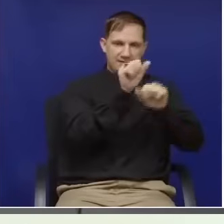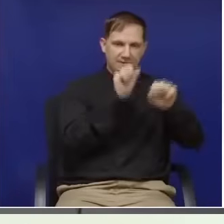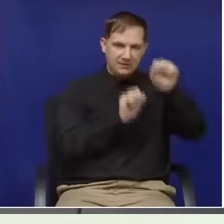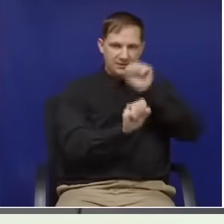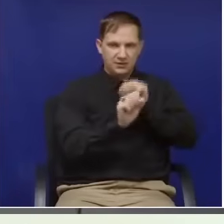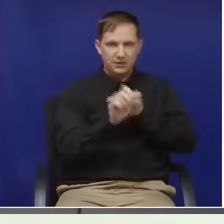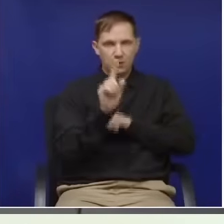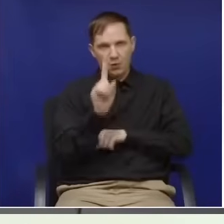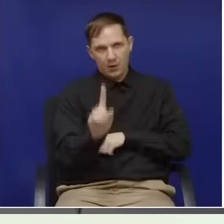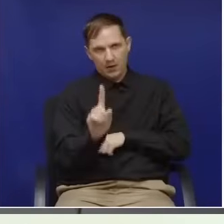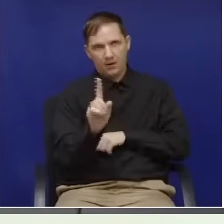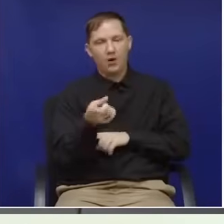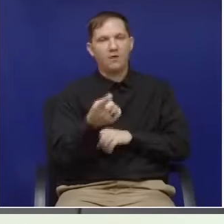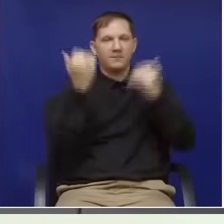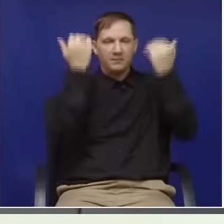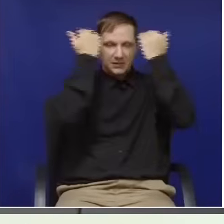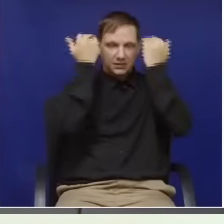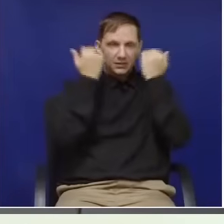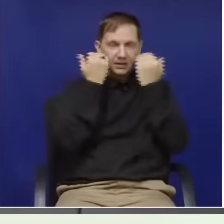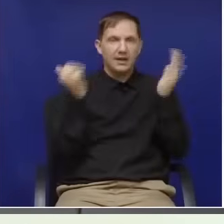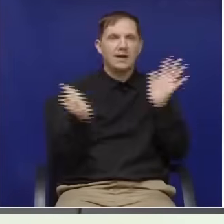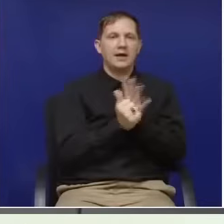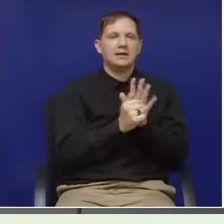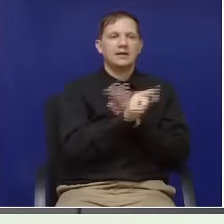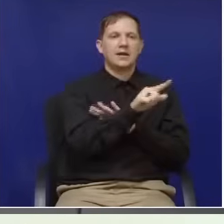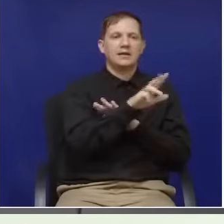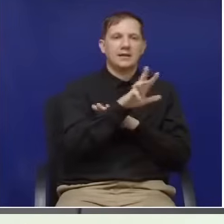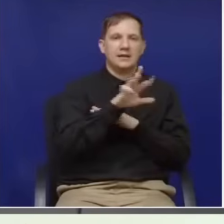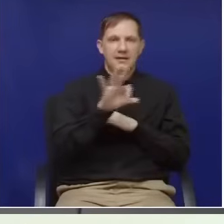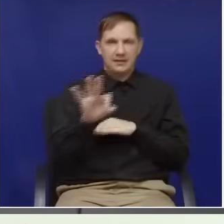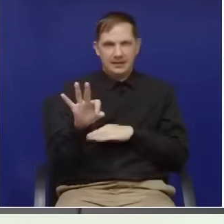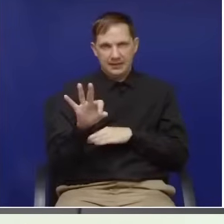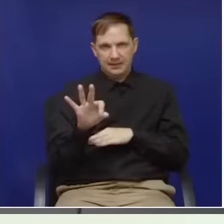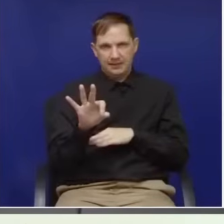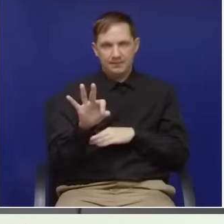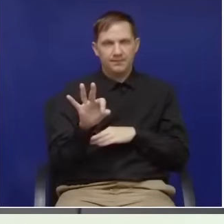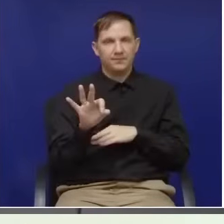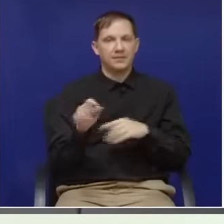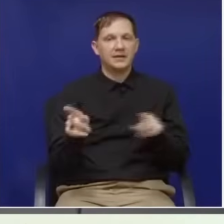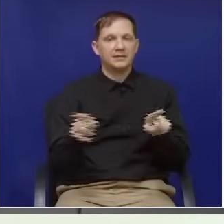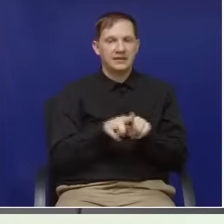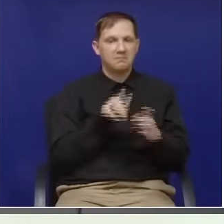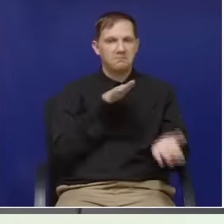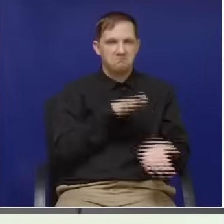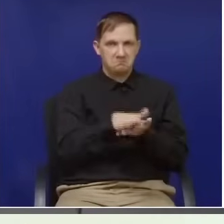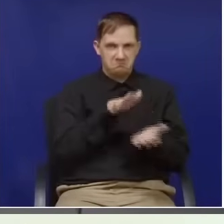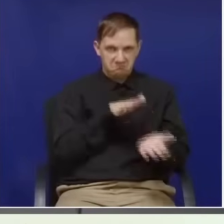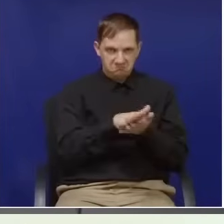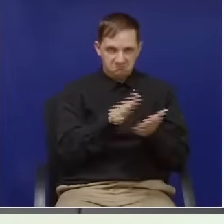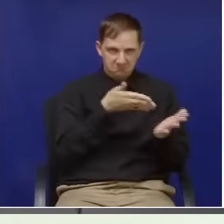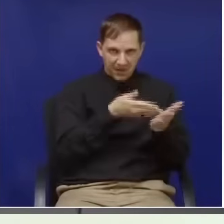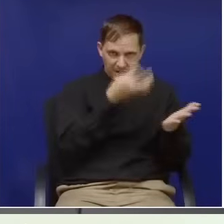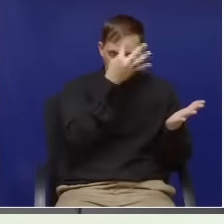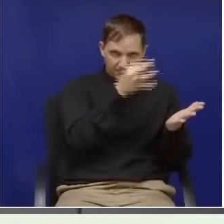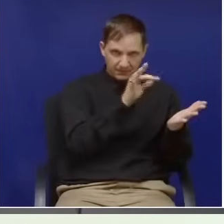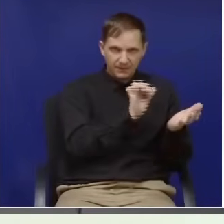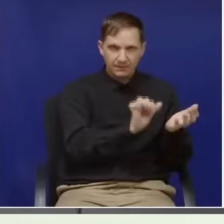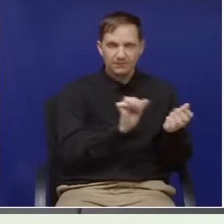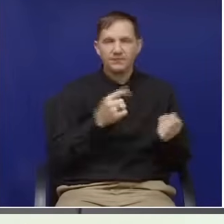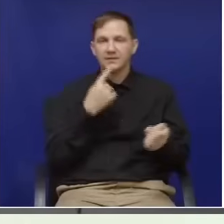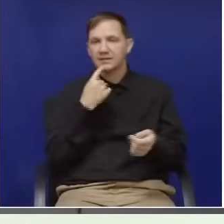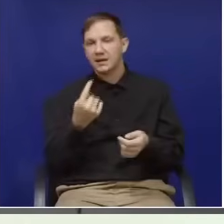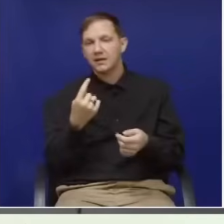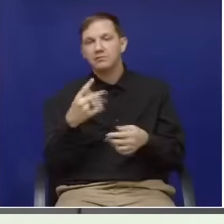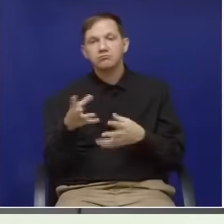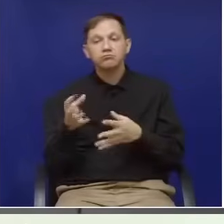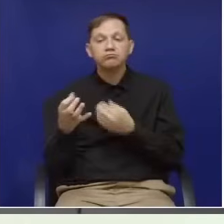Magistrate Act 1993, Act 90 of 1993, by notice in the Gazette, taking into consideration the